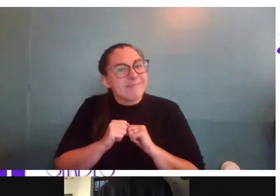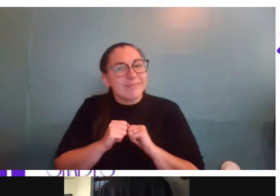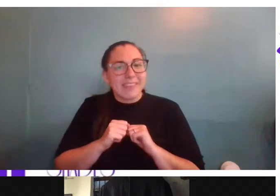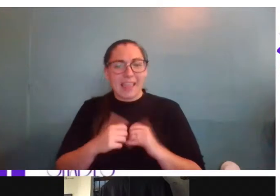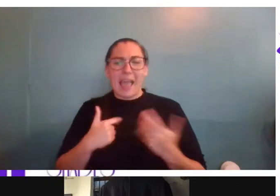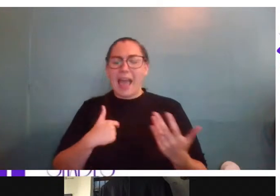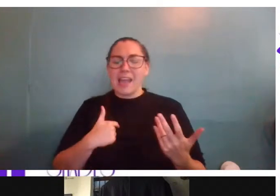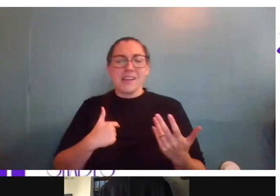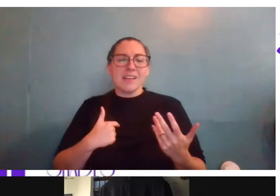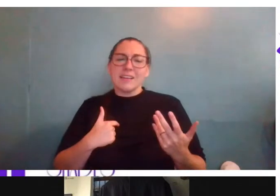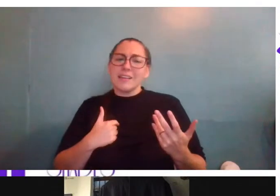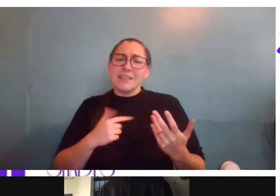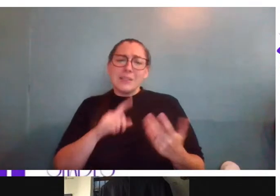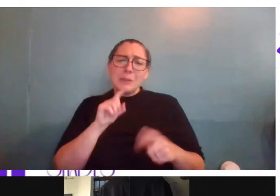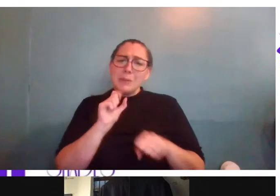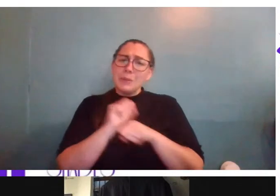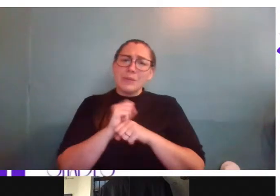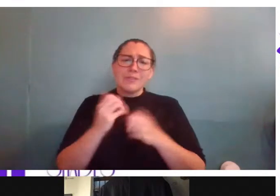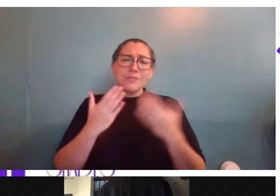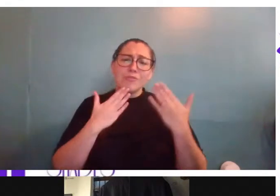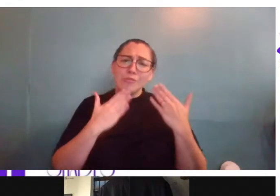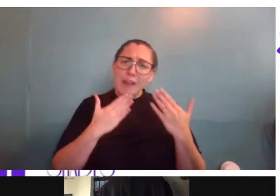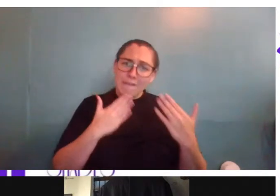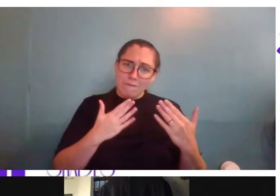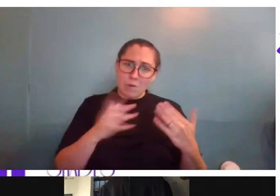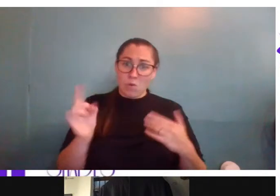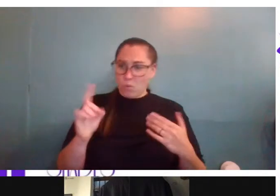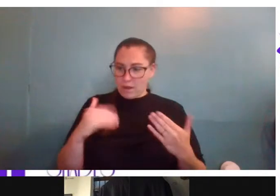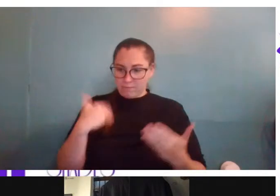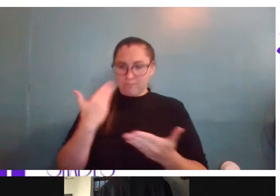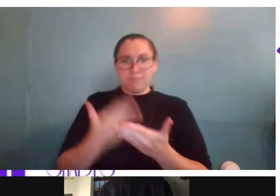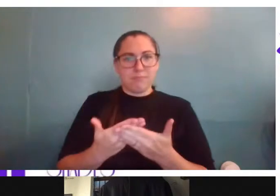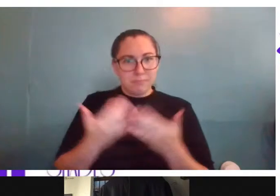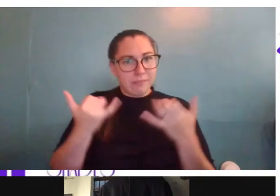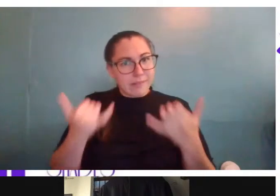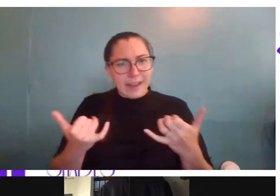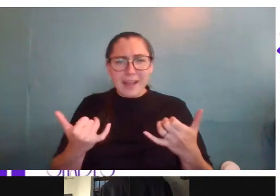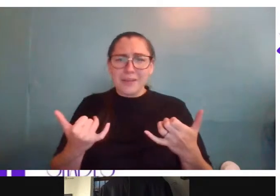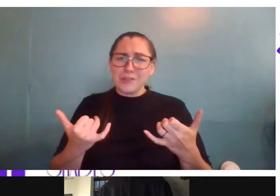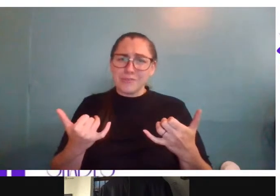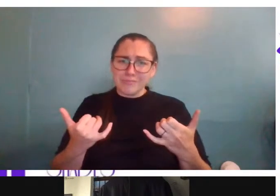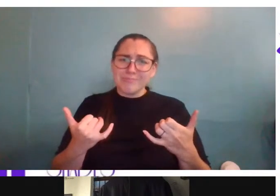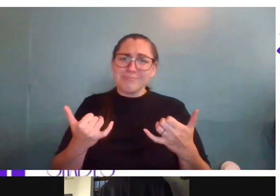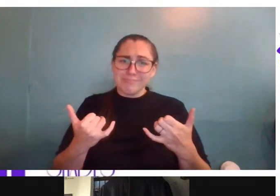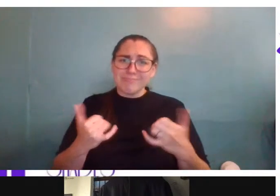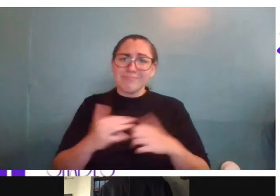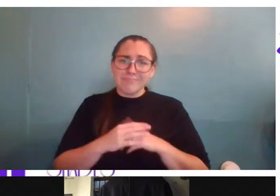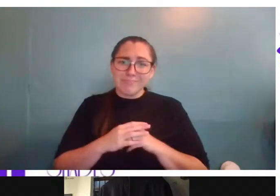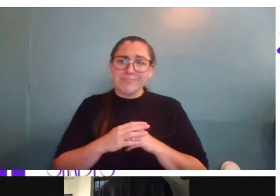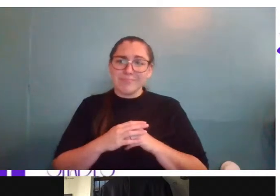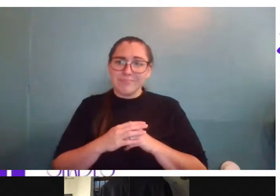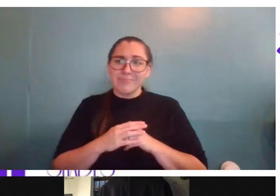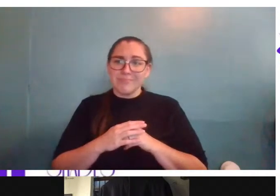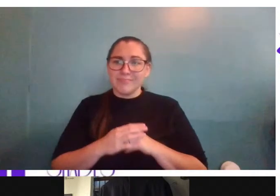so grateful of where I am now, and so on and so forth. Well,